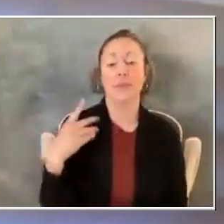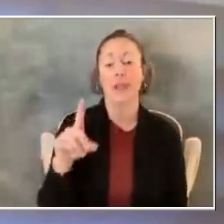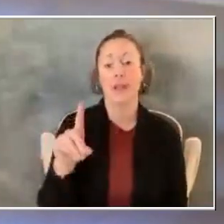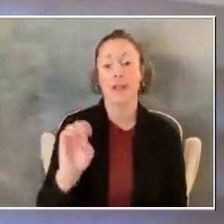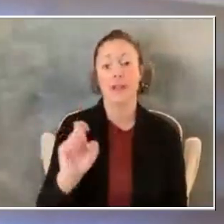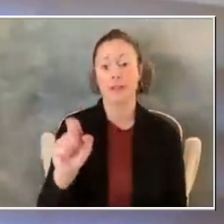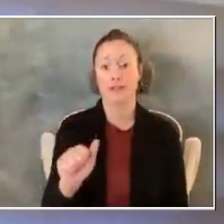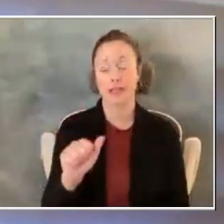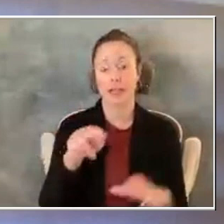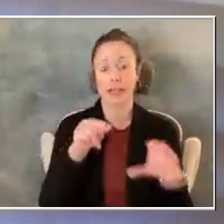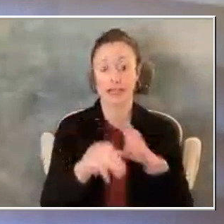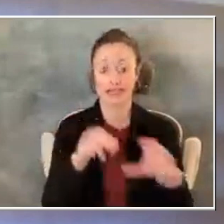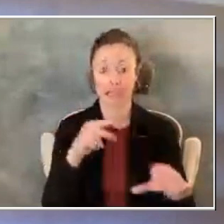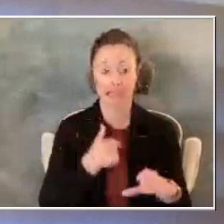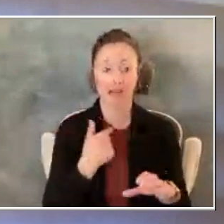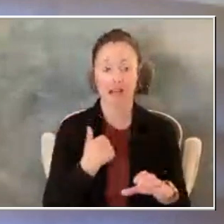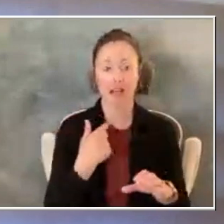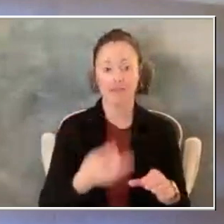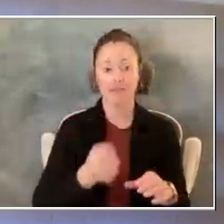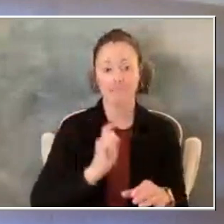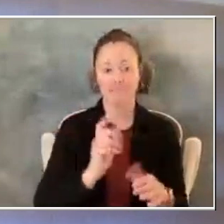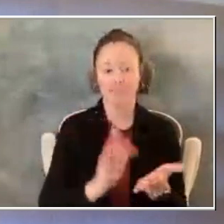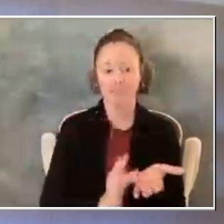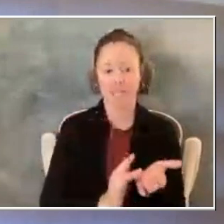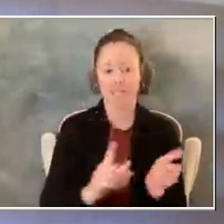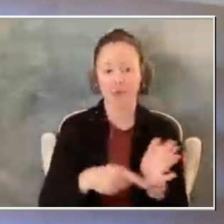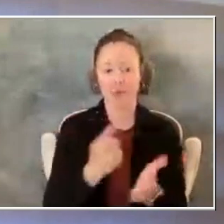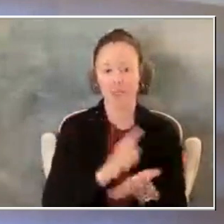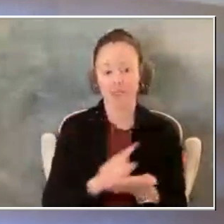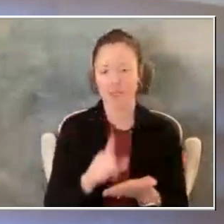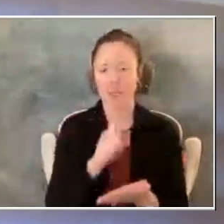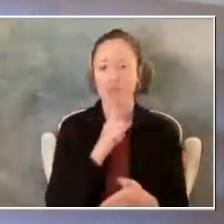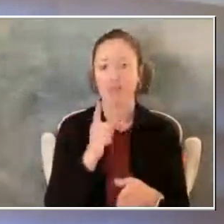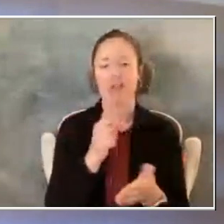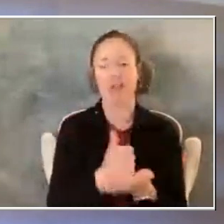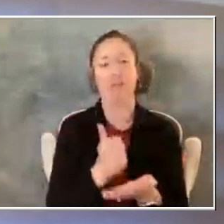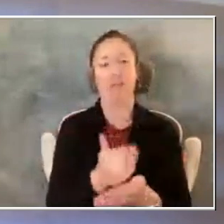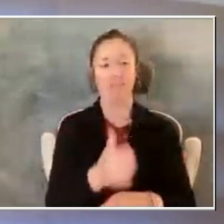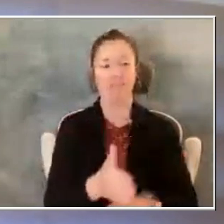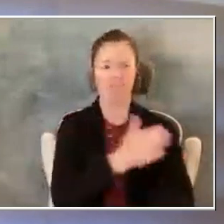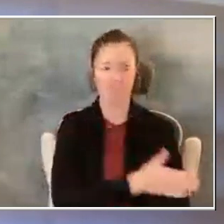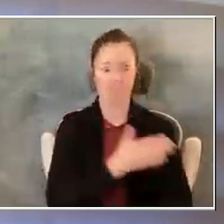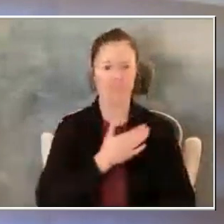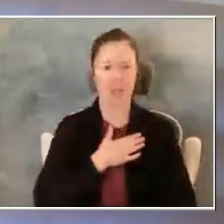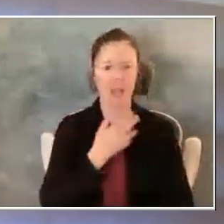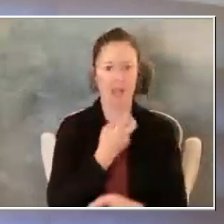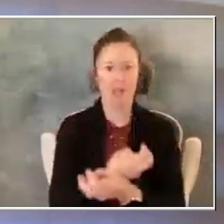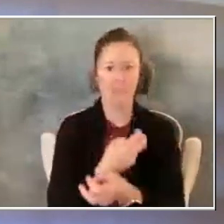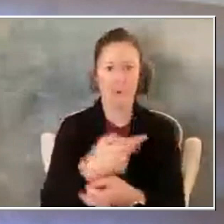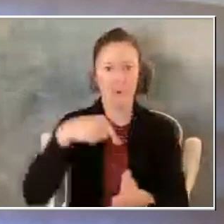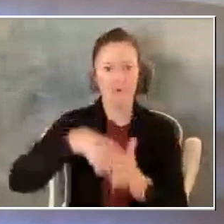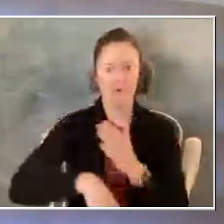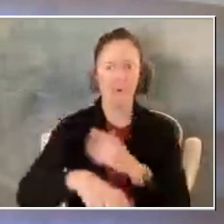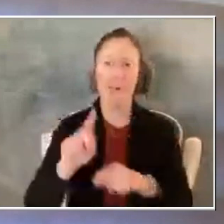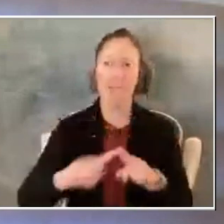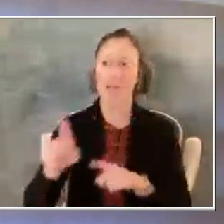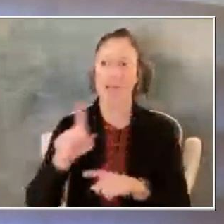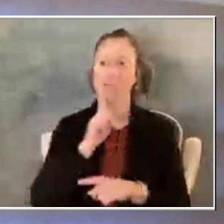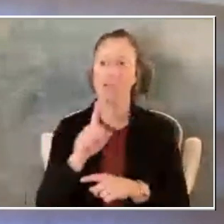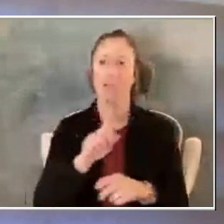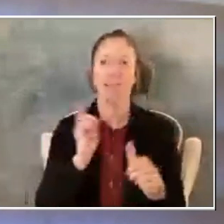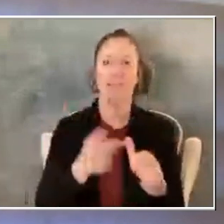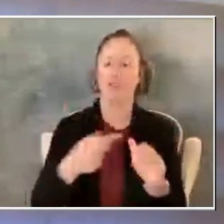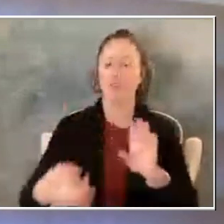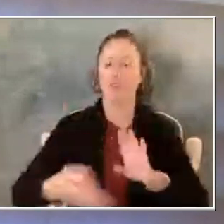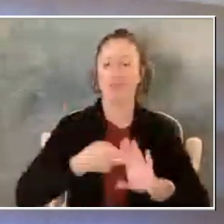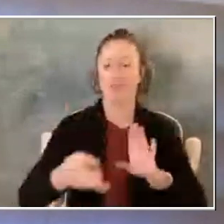medication to take once a week to increase my bone density. But for since I was first diagnosed with osteopenia,